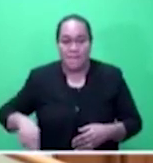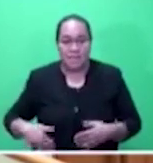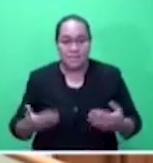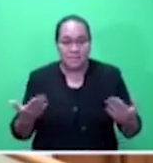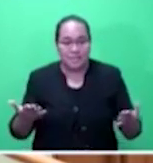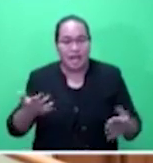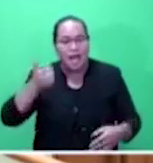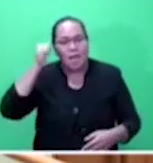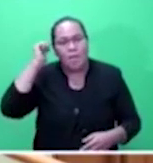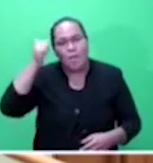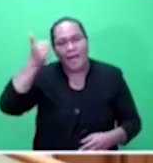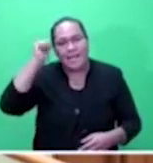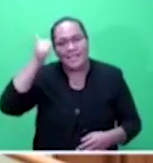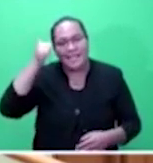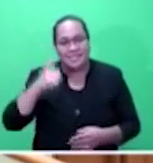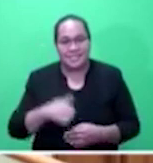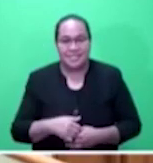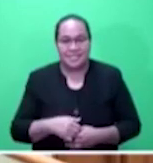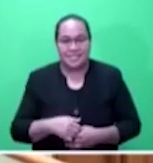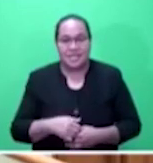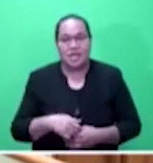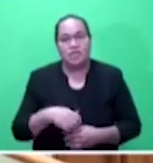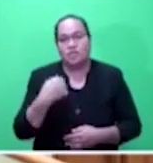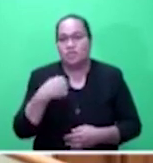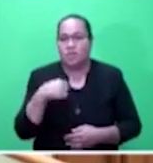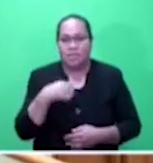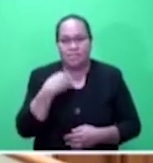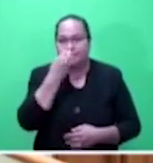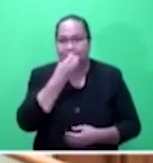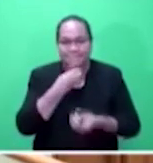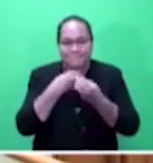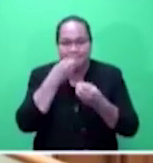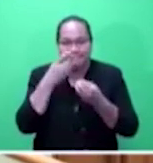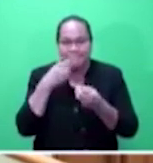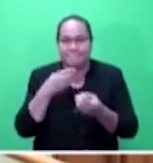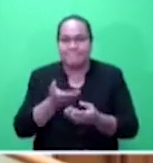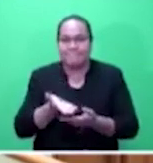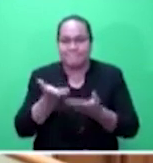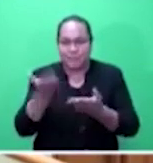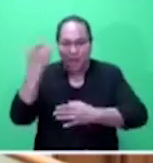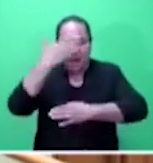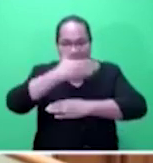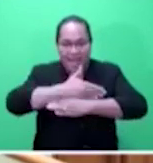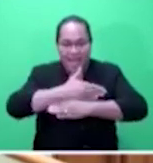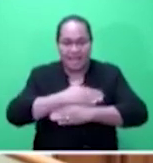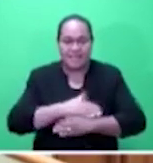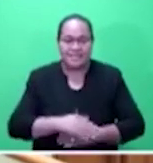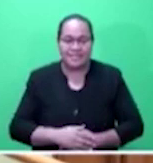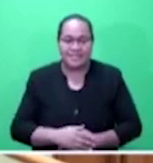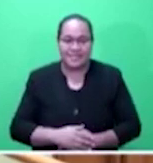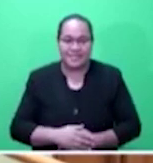I apologize that there will be no refreshments served tonight.